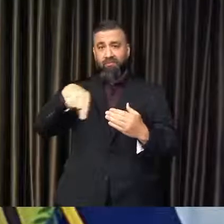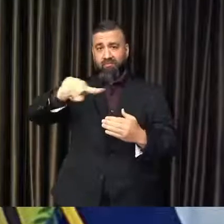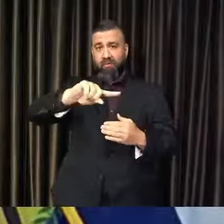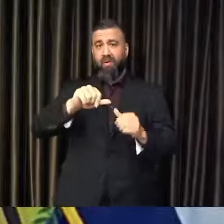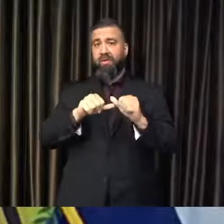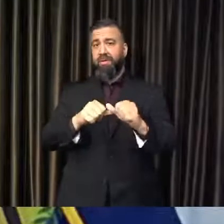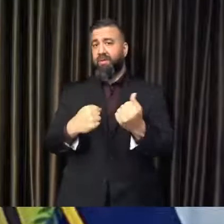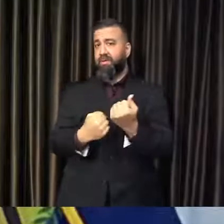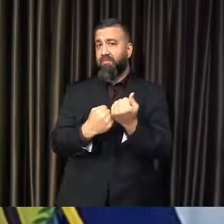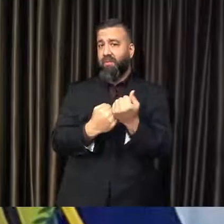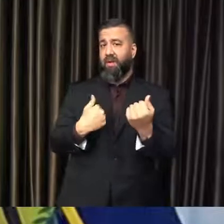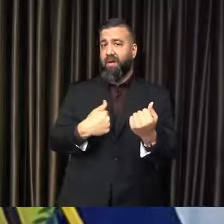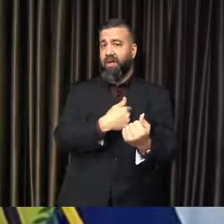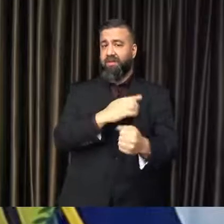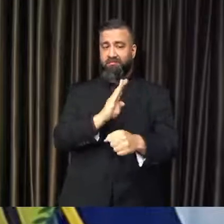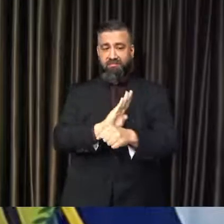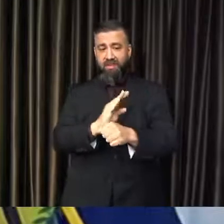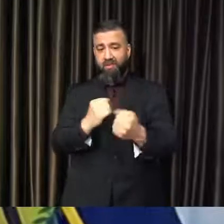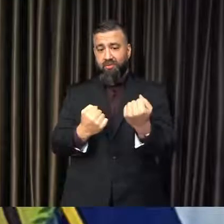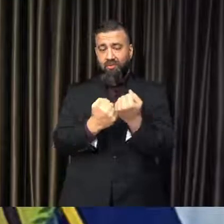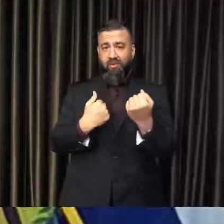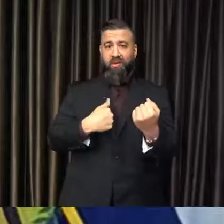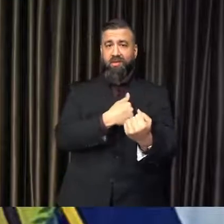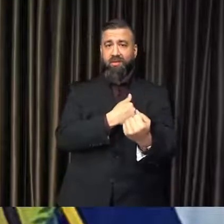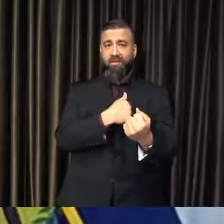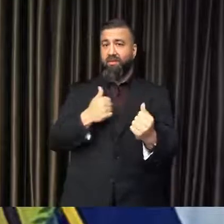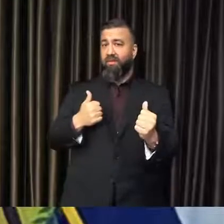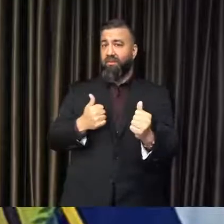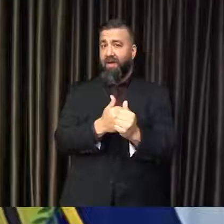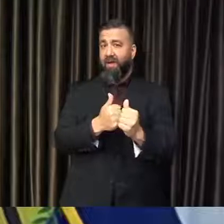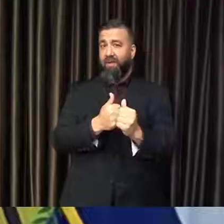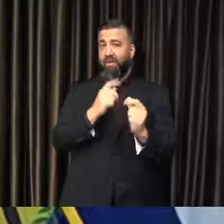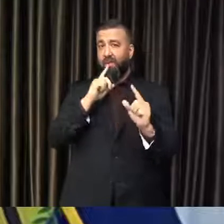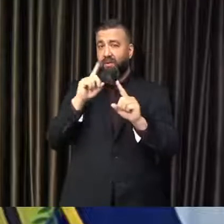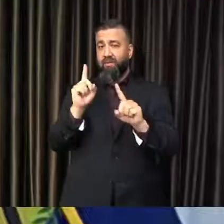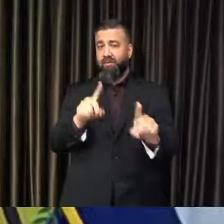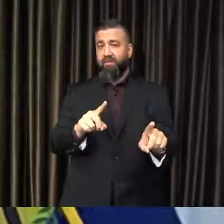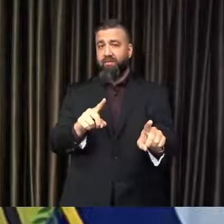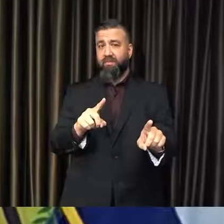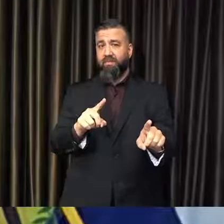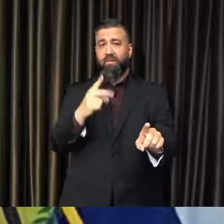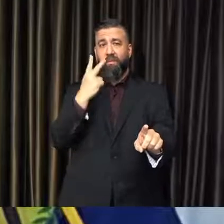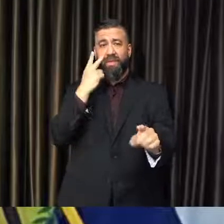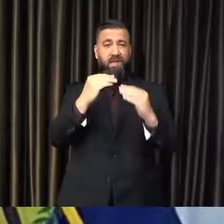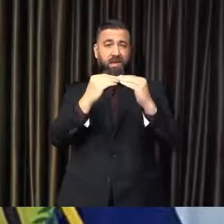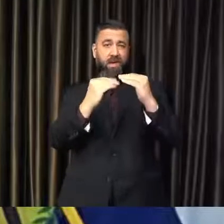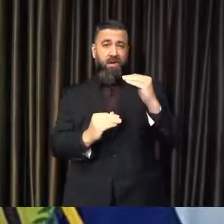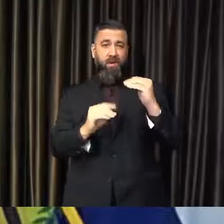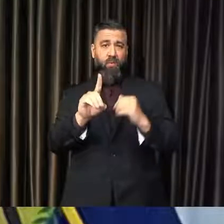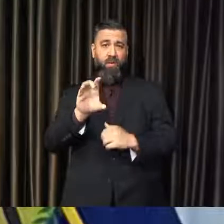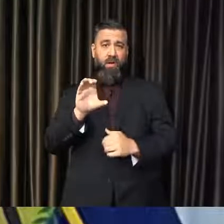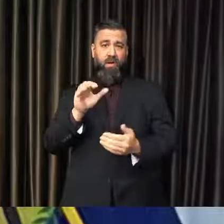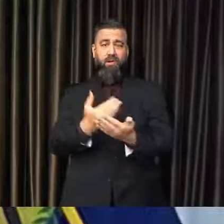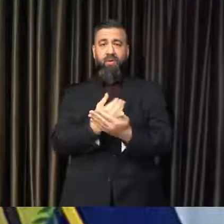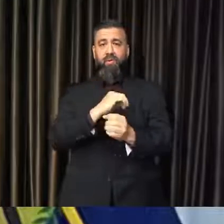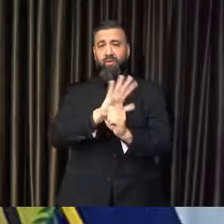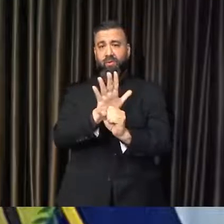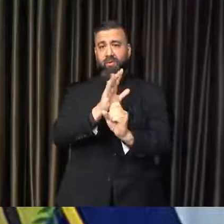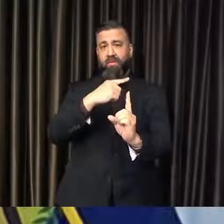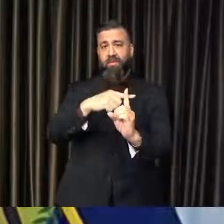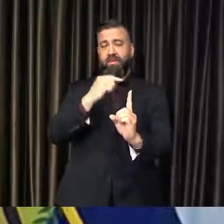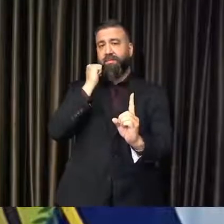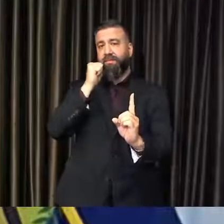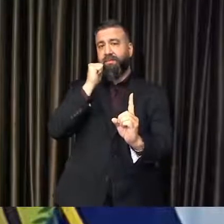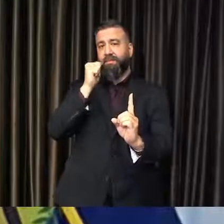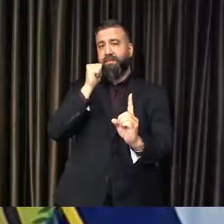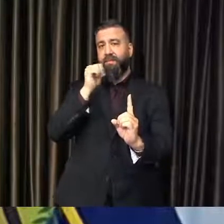residents and businesses to follow our public health protocols, we are now seeing just under 100 new cases a day, based on